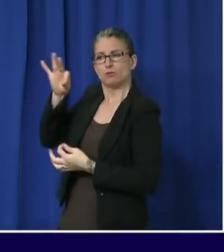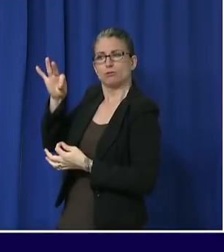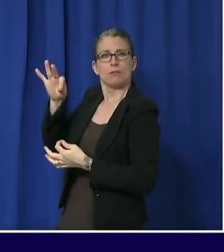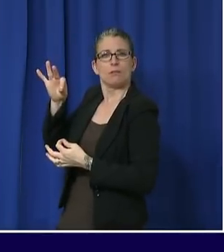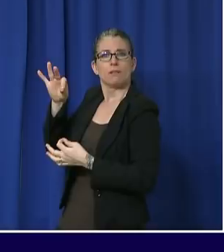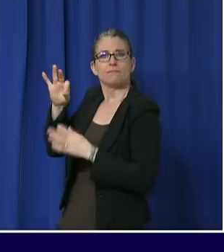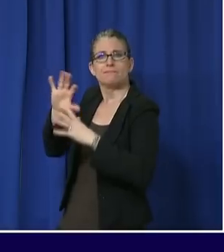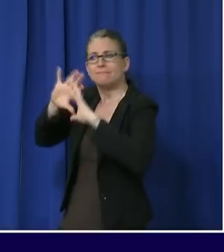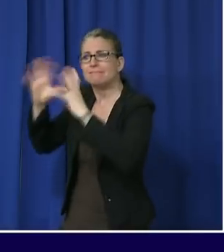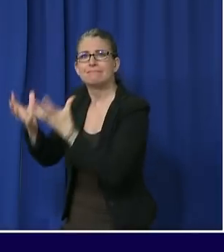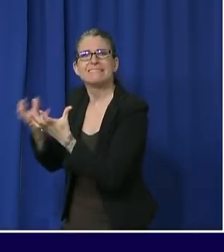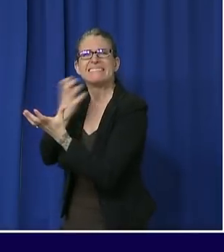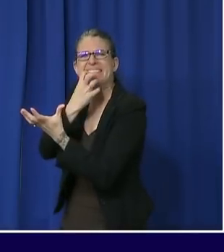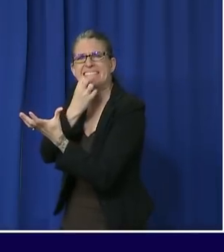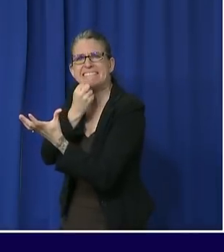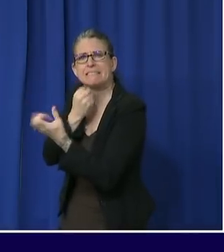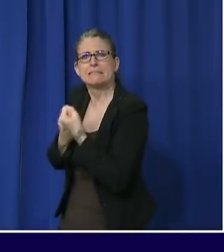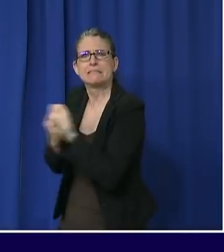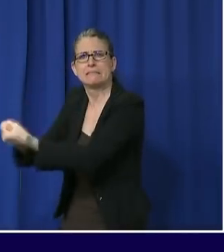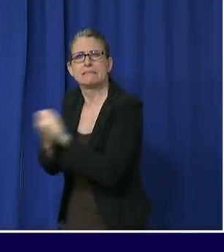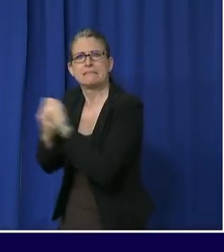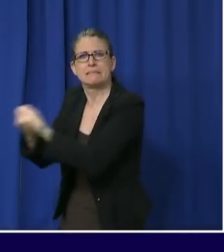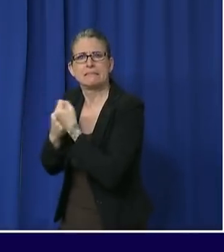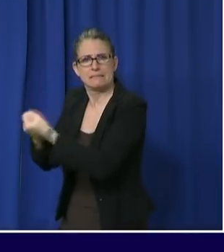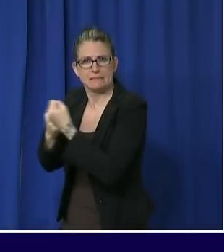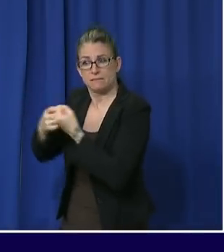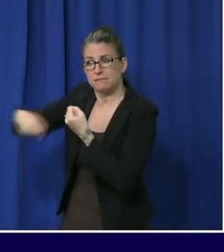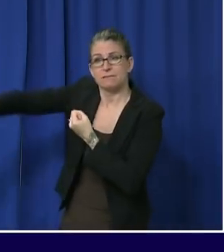lines of responding to COVID-19.